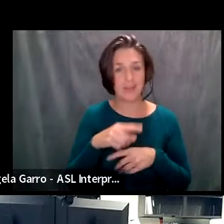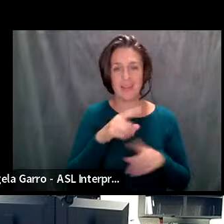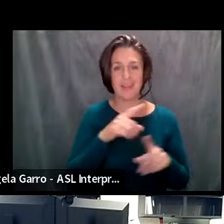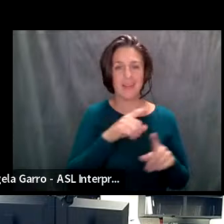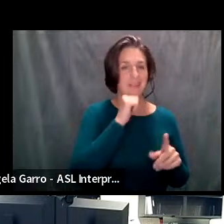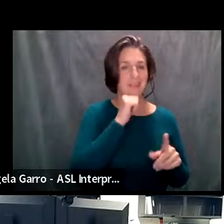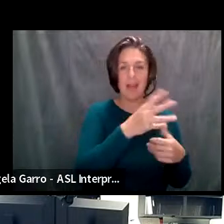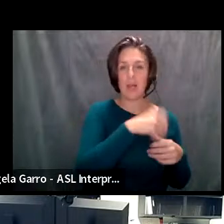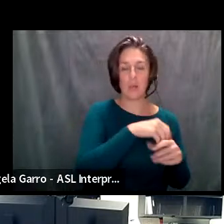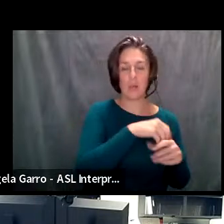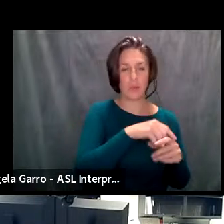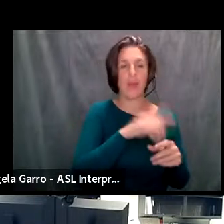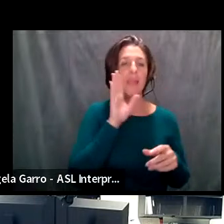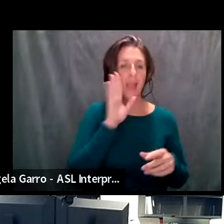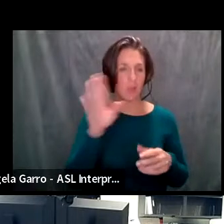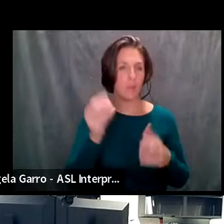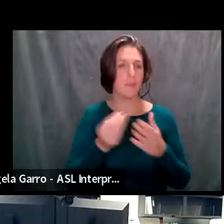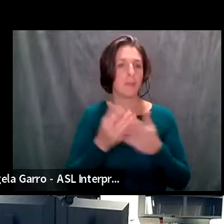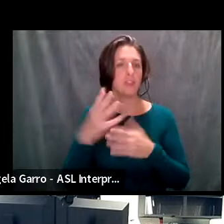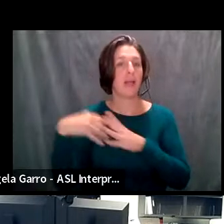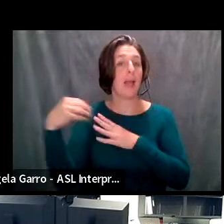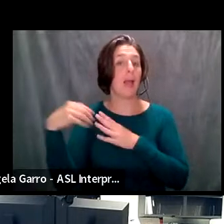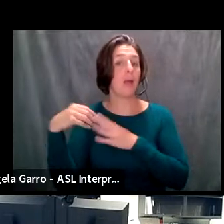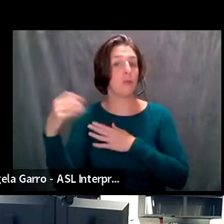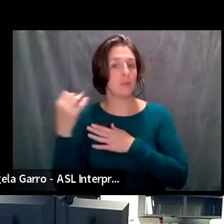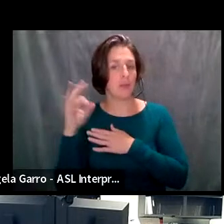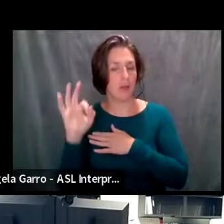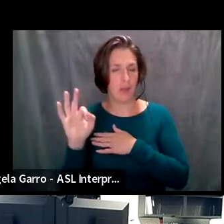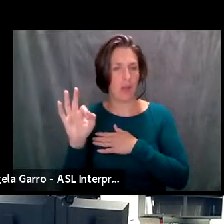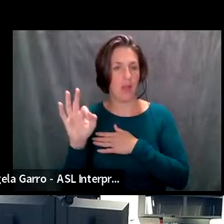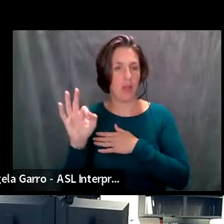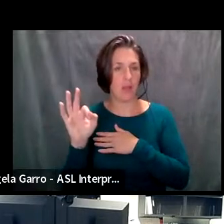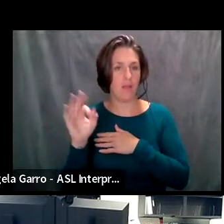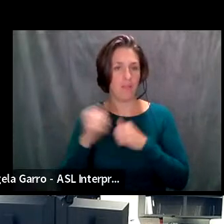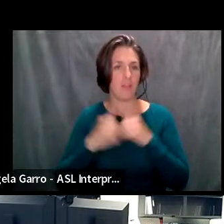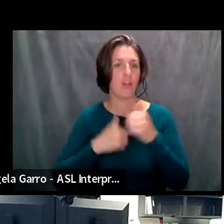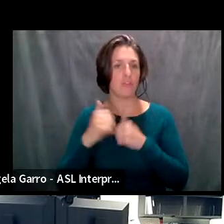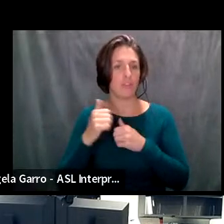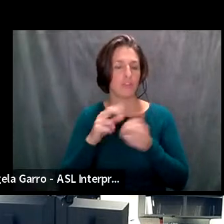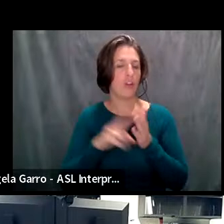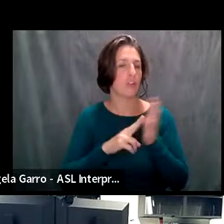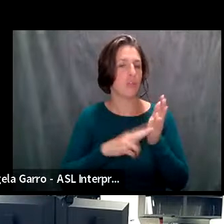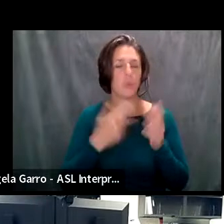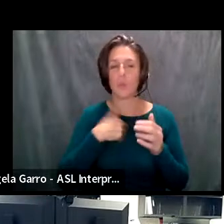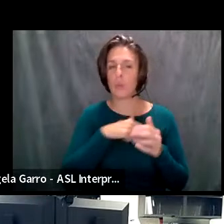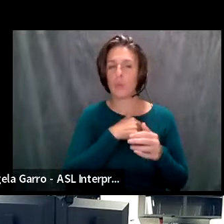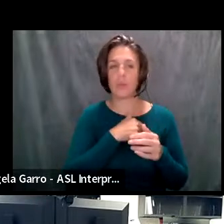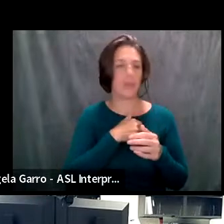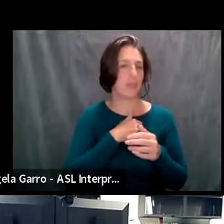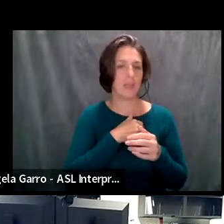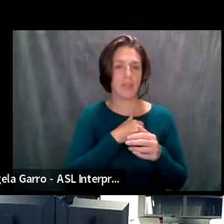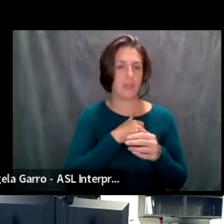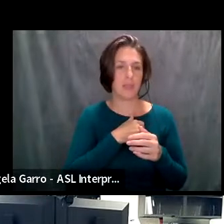the, that will be purchased outside of the construction contract. We won't